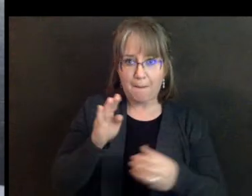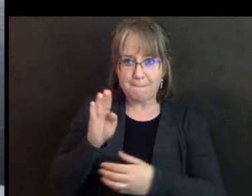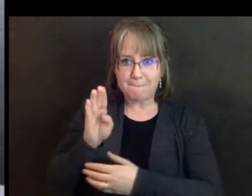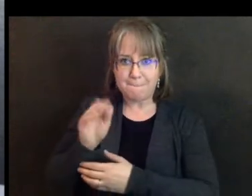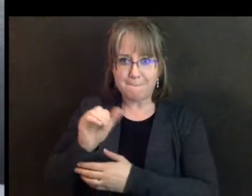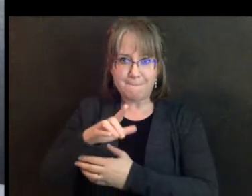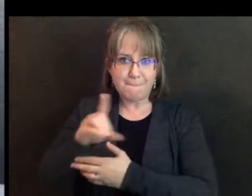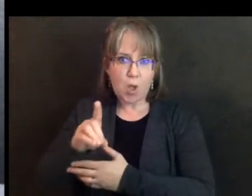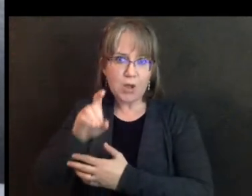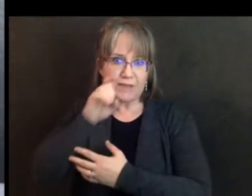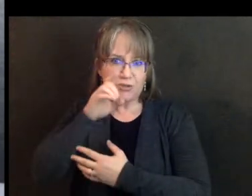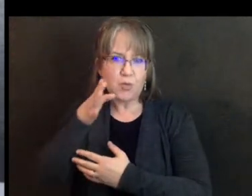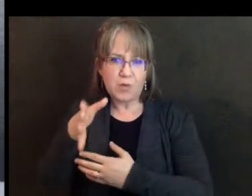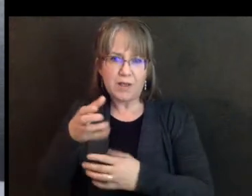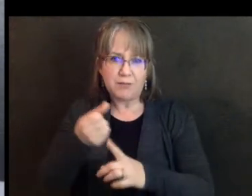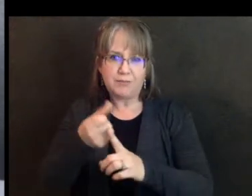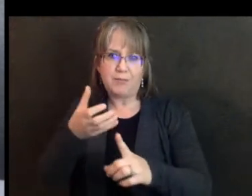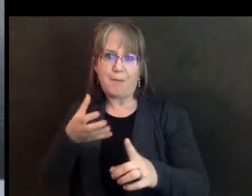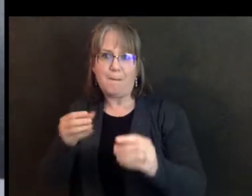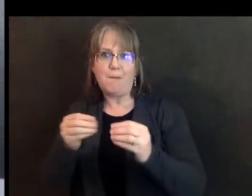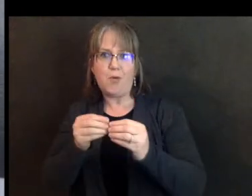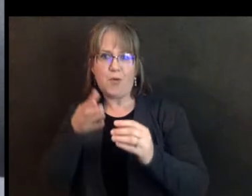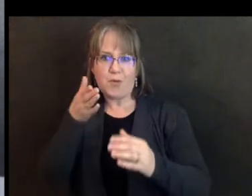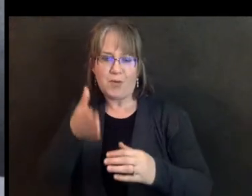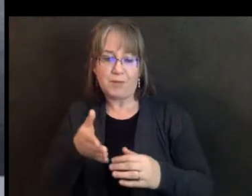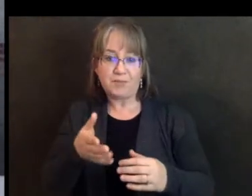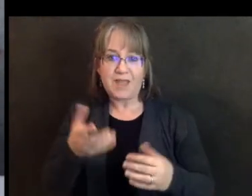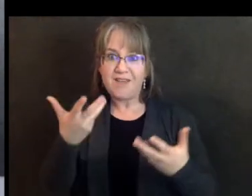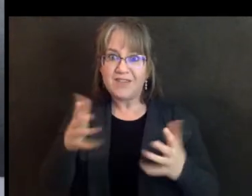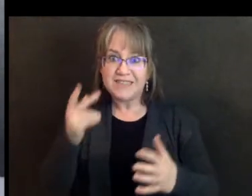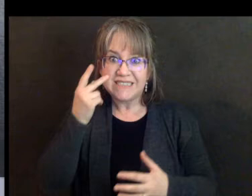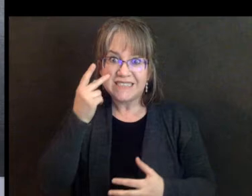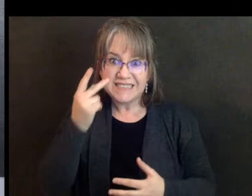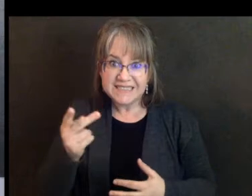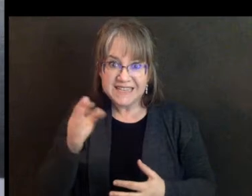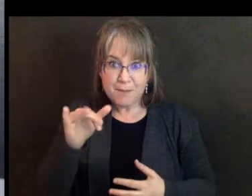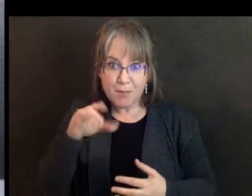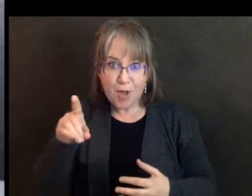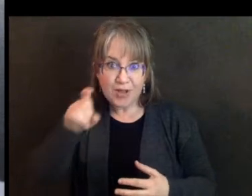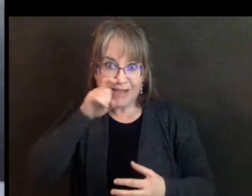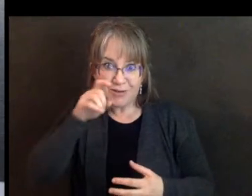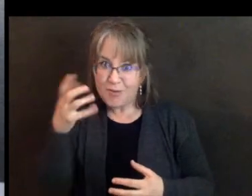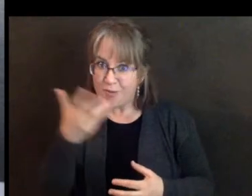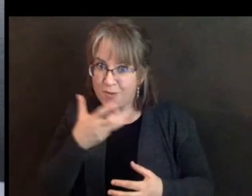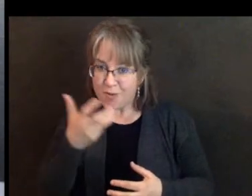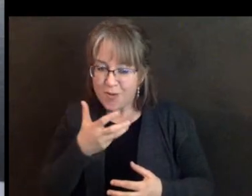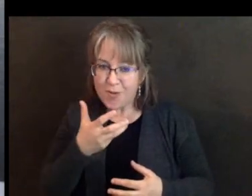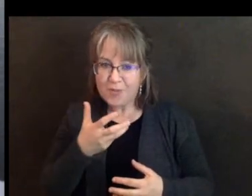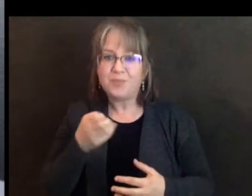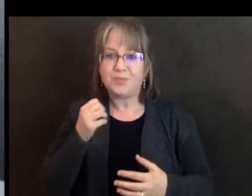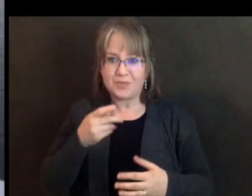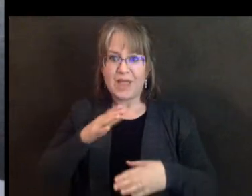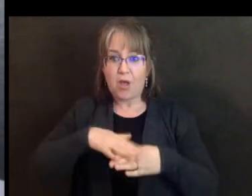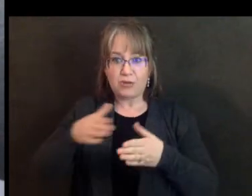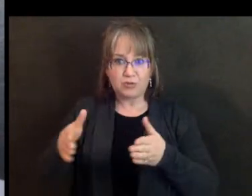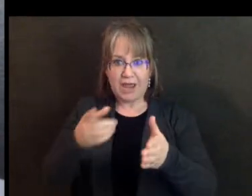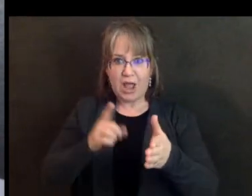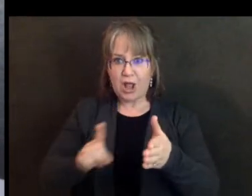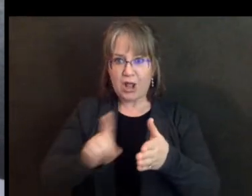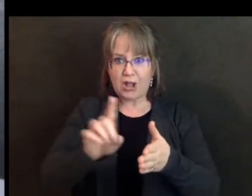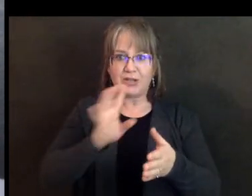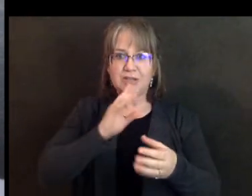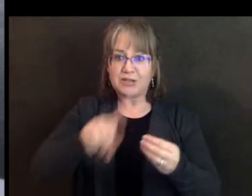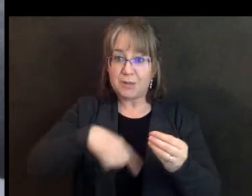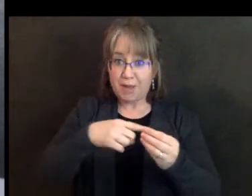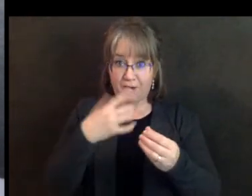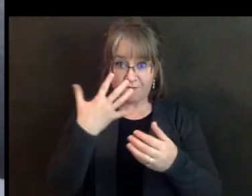some more. We even saw one, which is crazy. We've made it down the trail. We've talked about our 5 components of what make up a habitat. And the